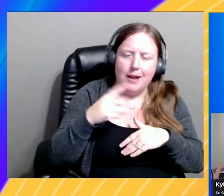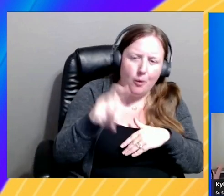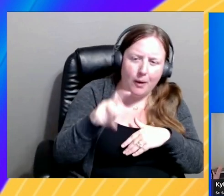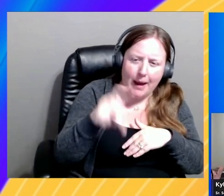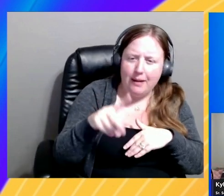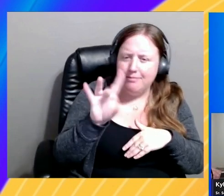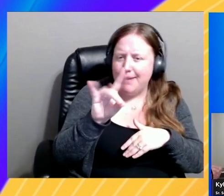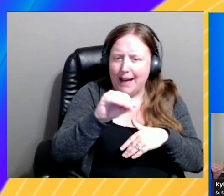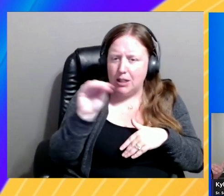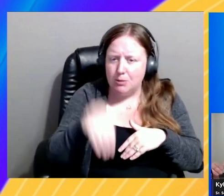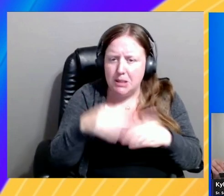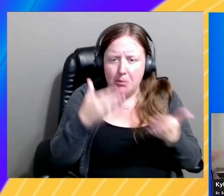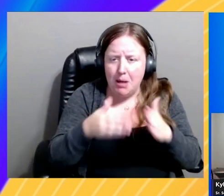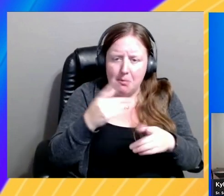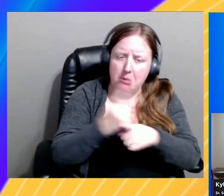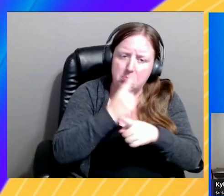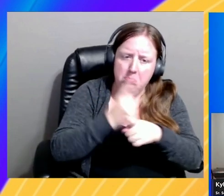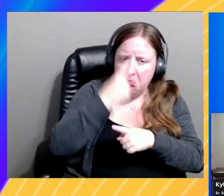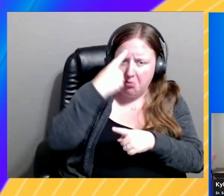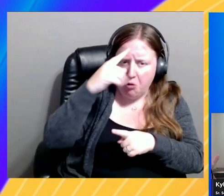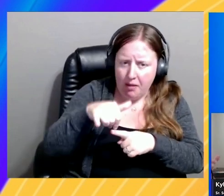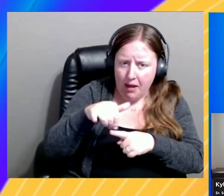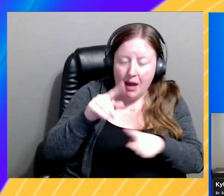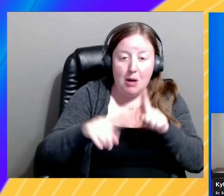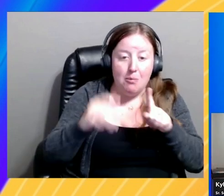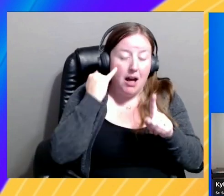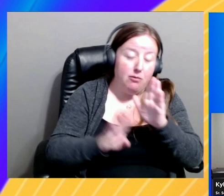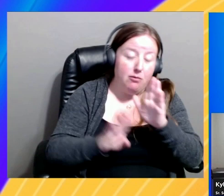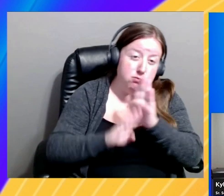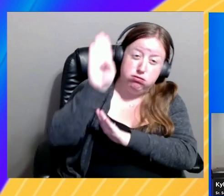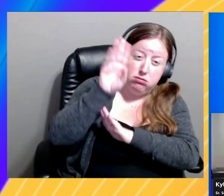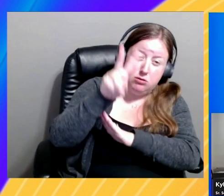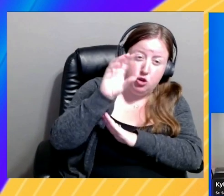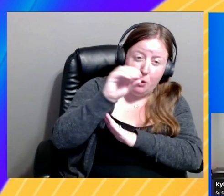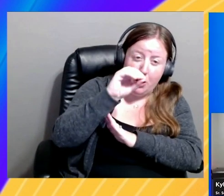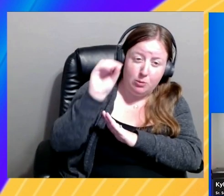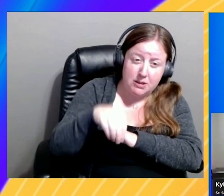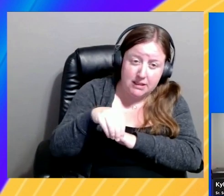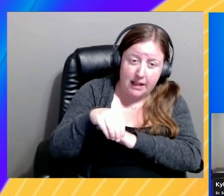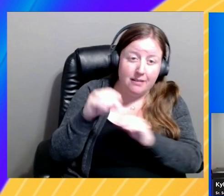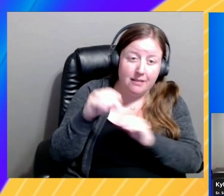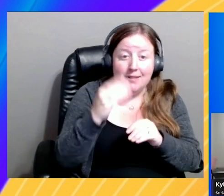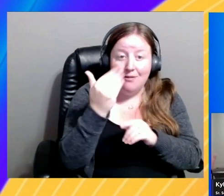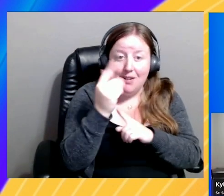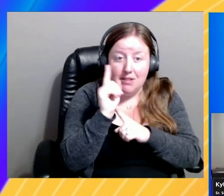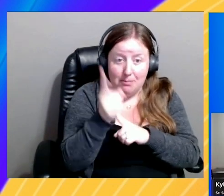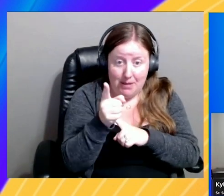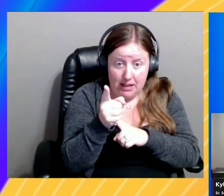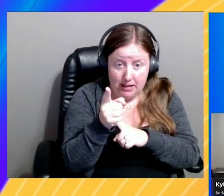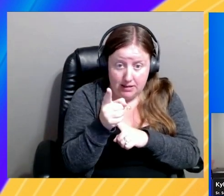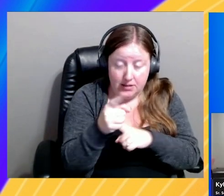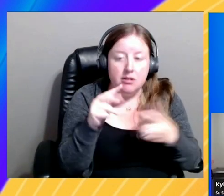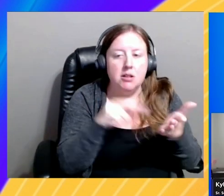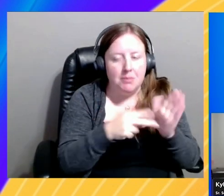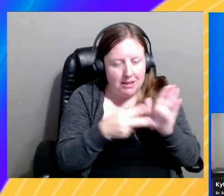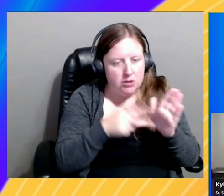normal for this, but if it spikes to 100% over like 15 minutes, then we're gonna notify your